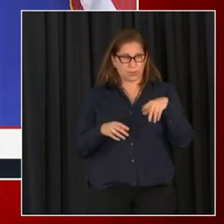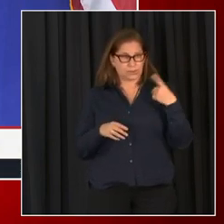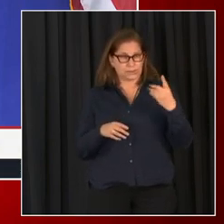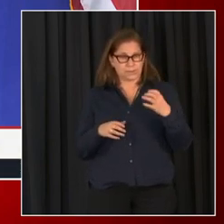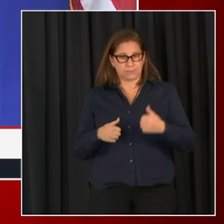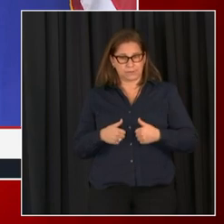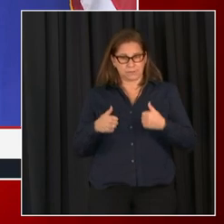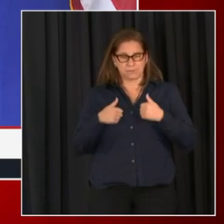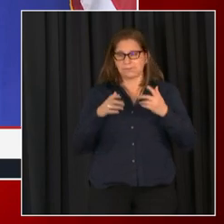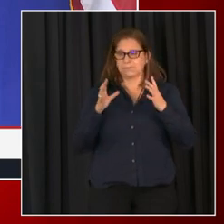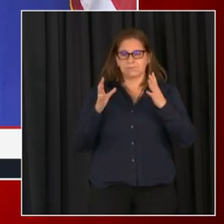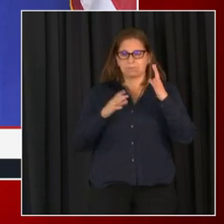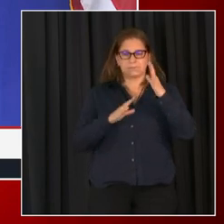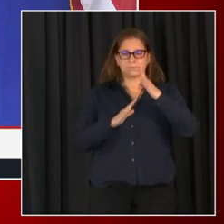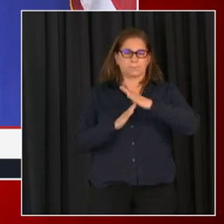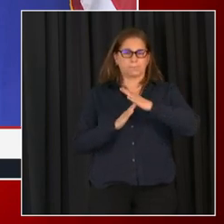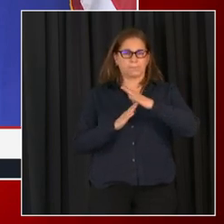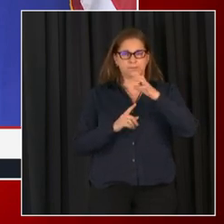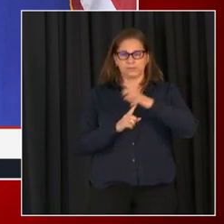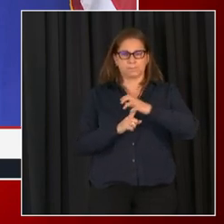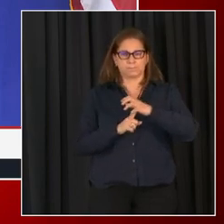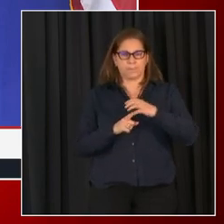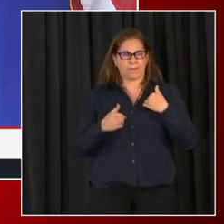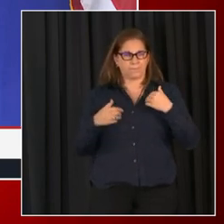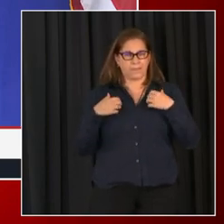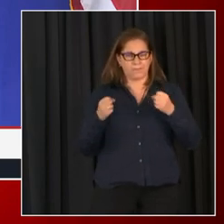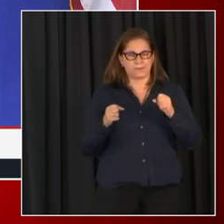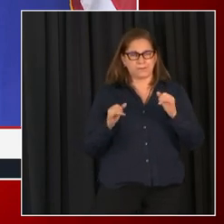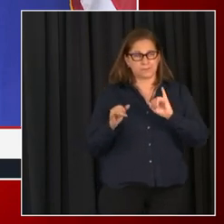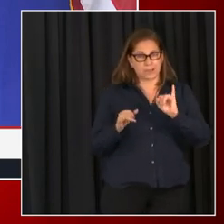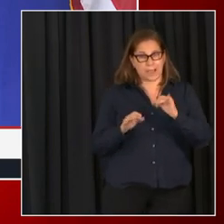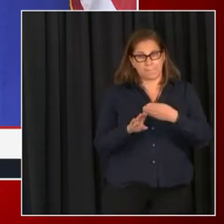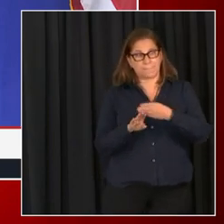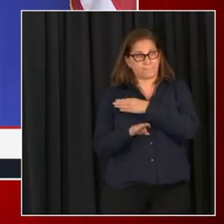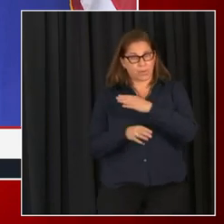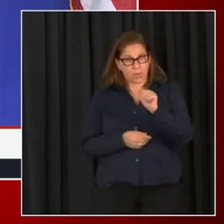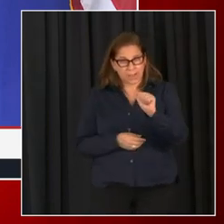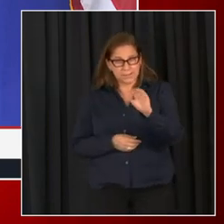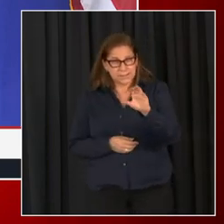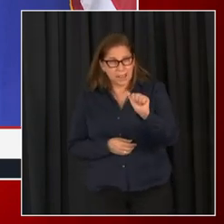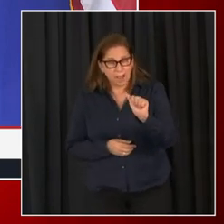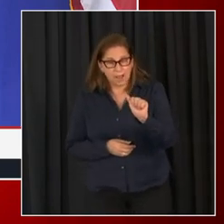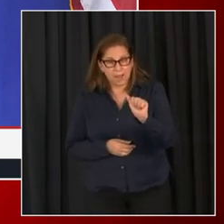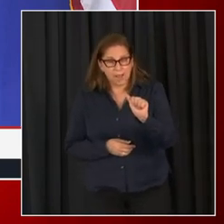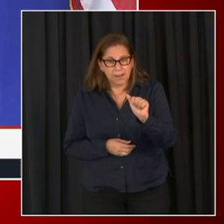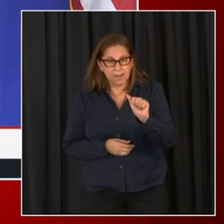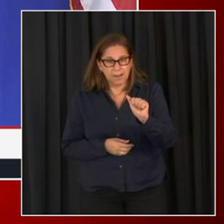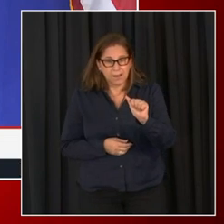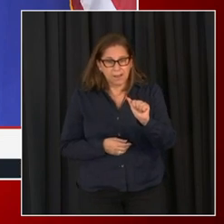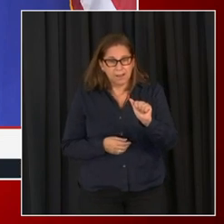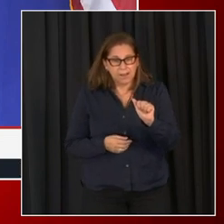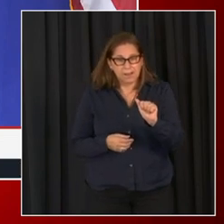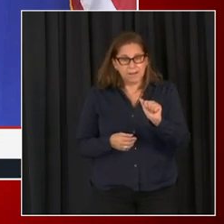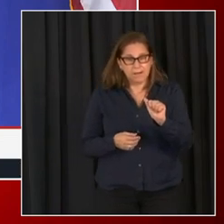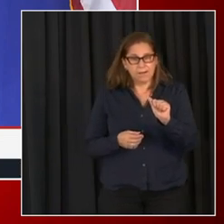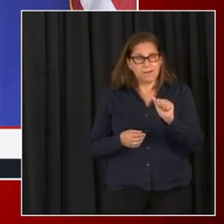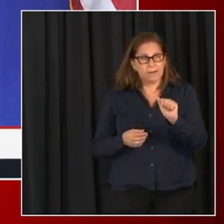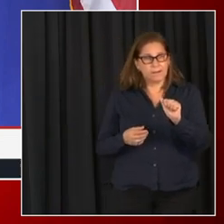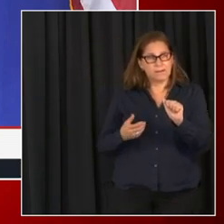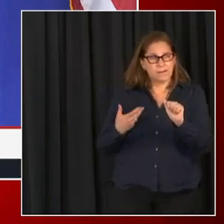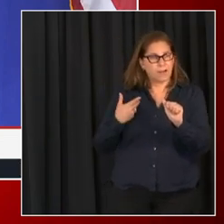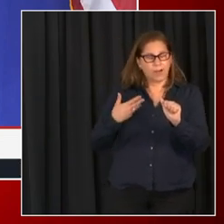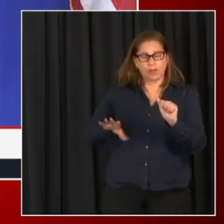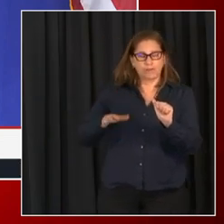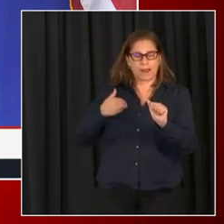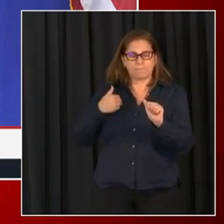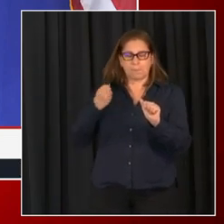ACA, we were a community that had a high insurance rate. What I think people miss